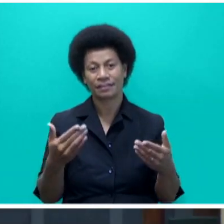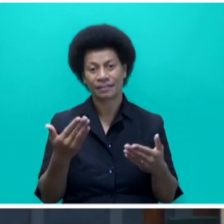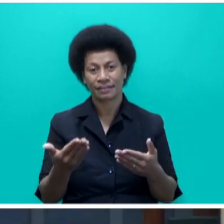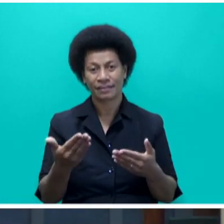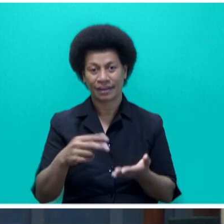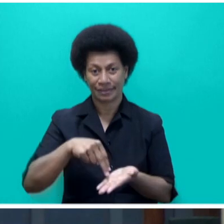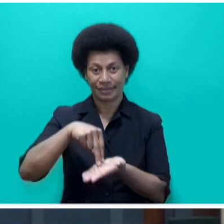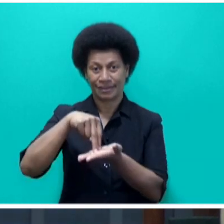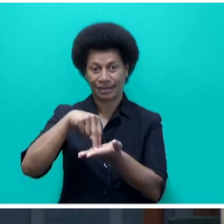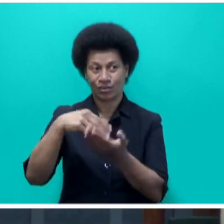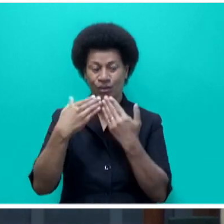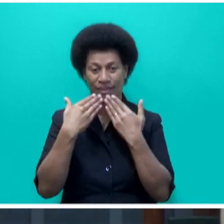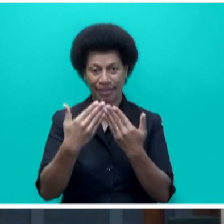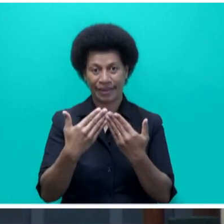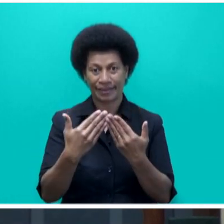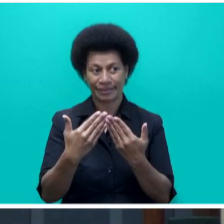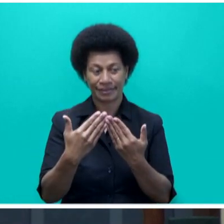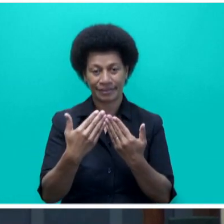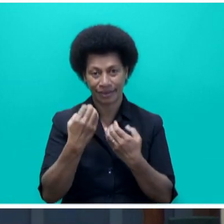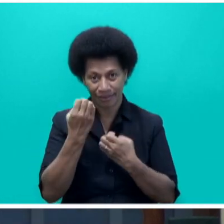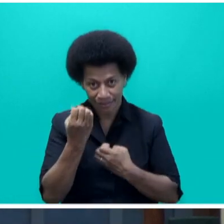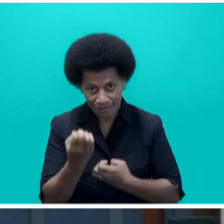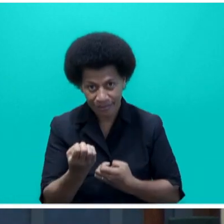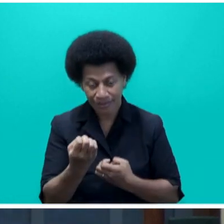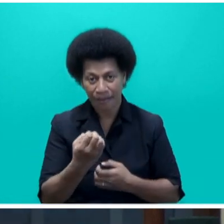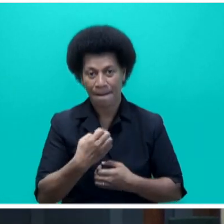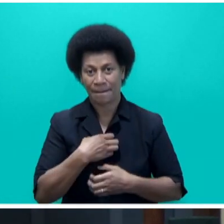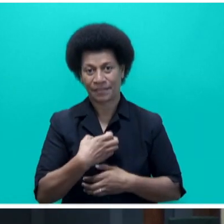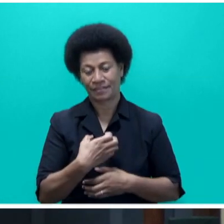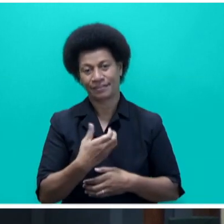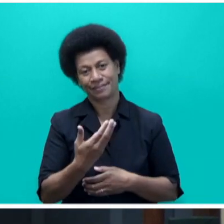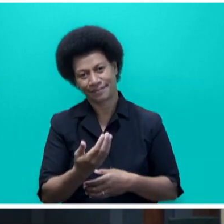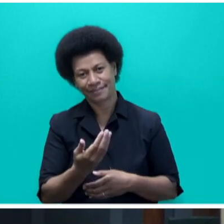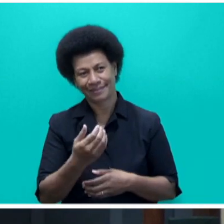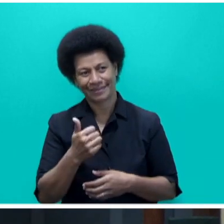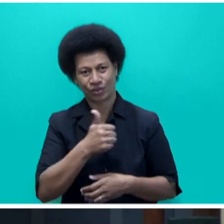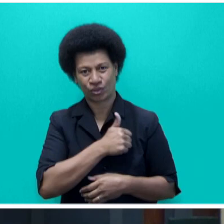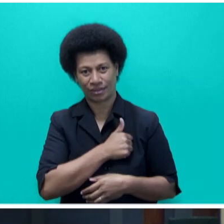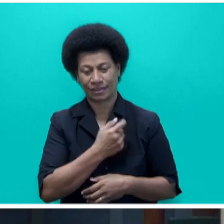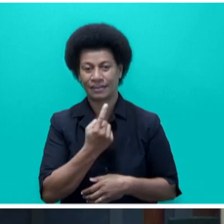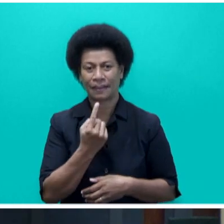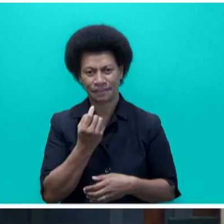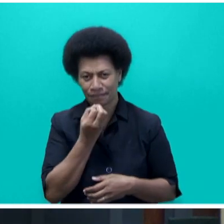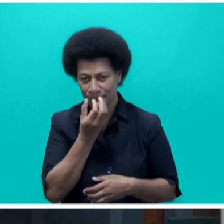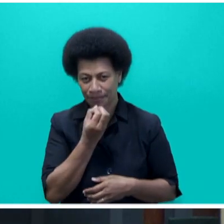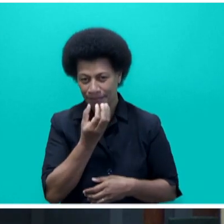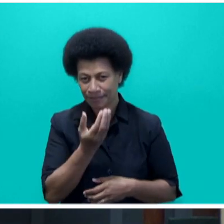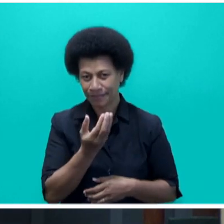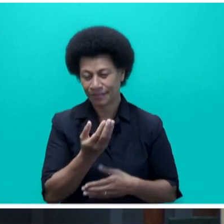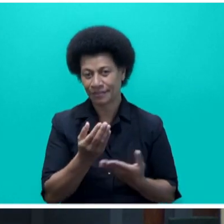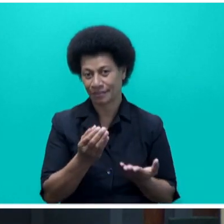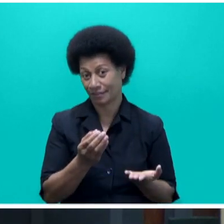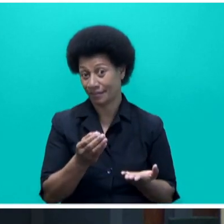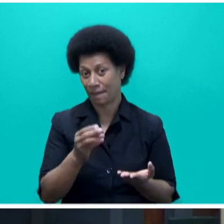thank His Excellency The President for his most gracious speech on the 22nd of November 2021 in this August Parliament. Mr.